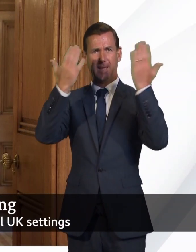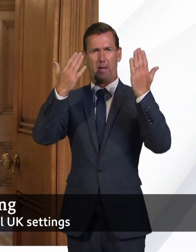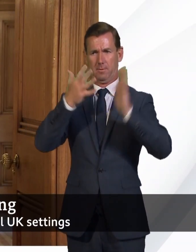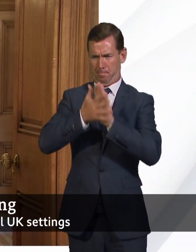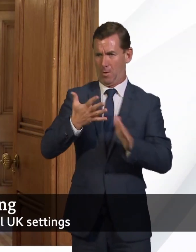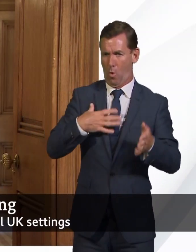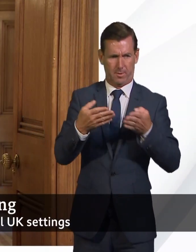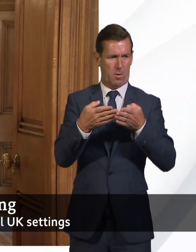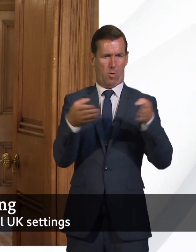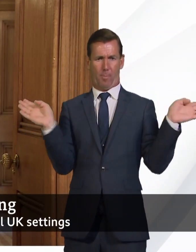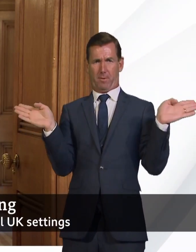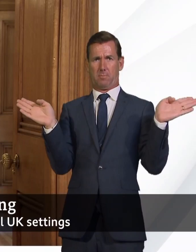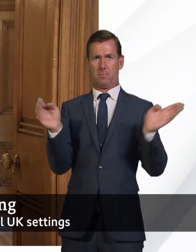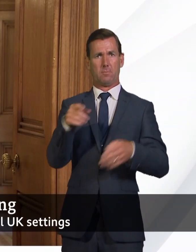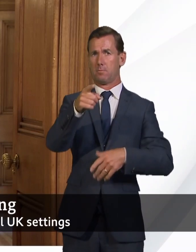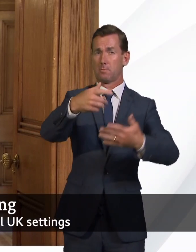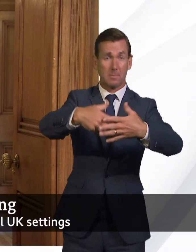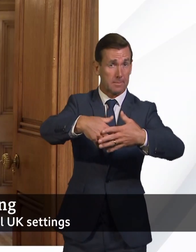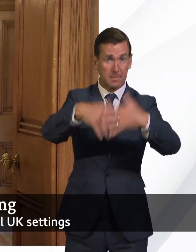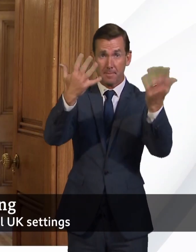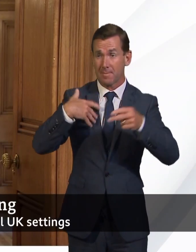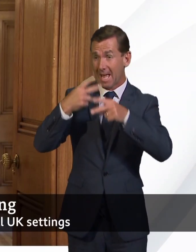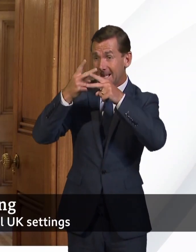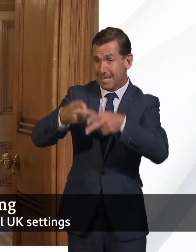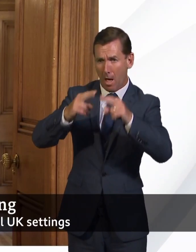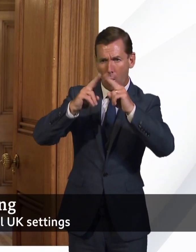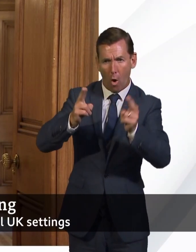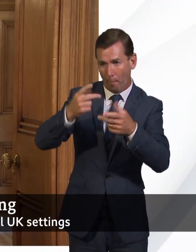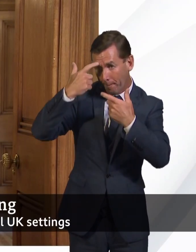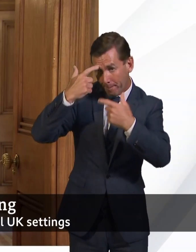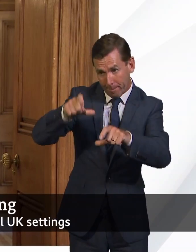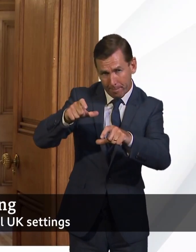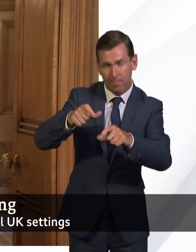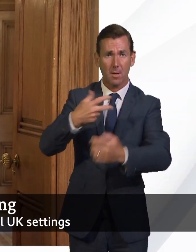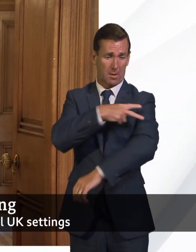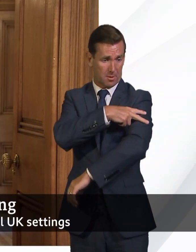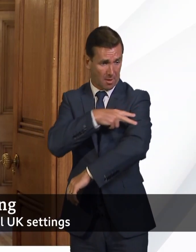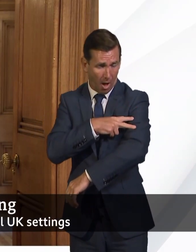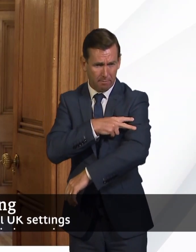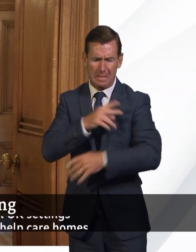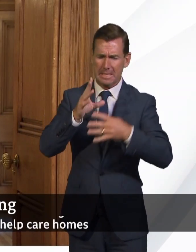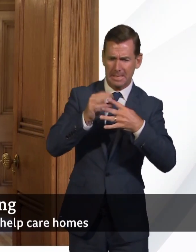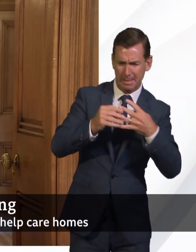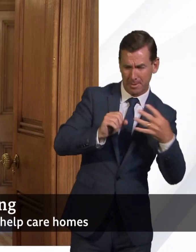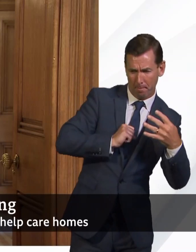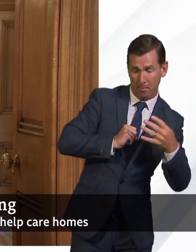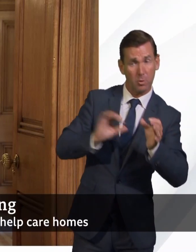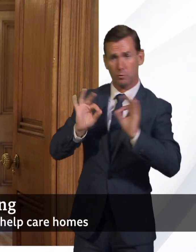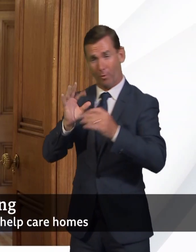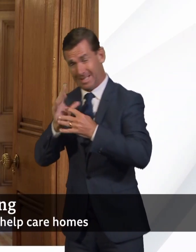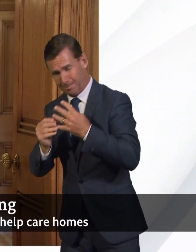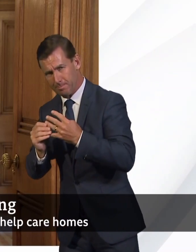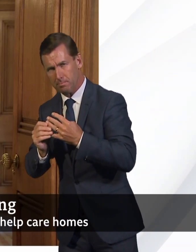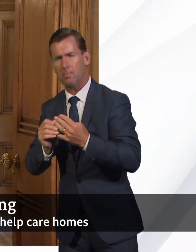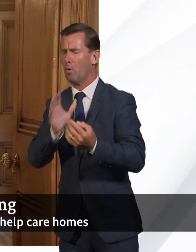further. All care home residents and staff in England, both those with symptoms and those without,